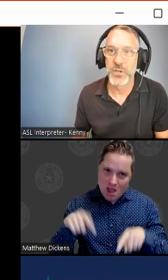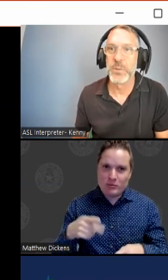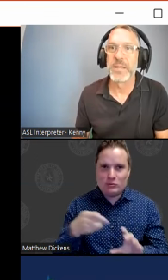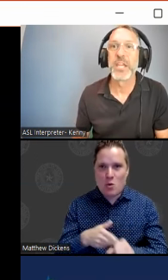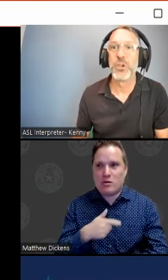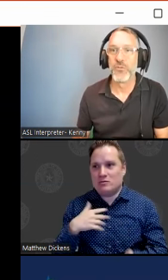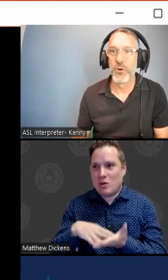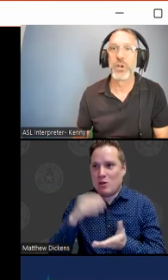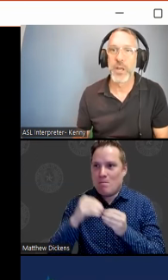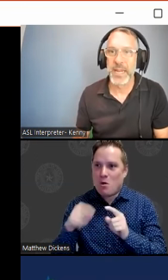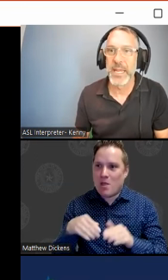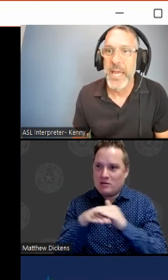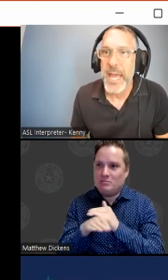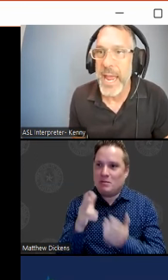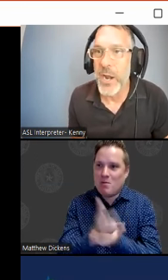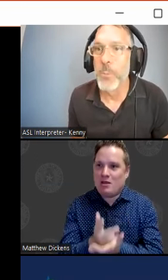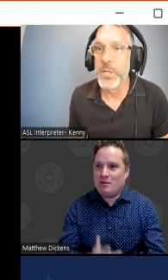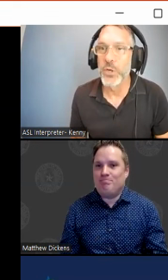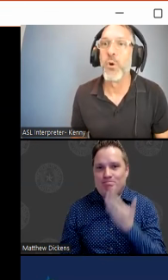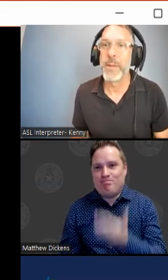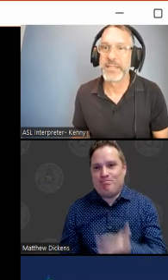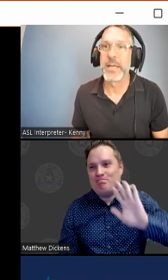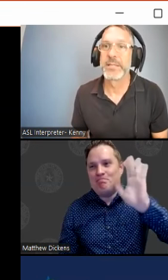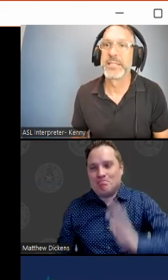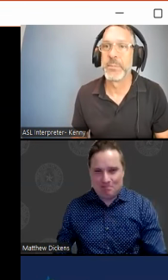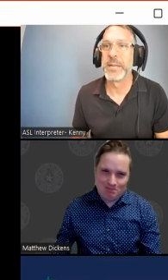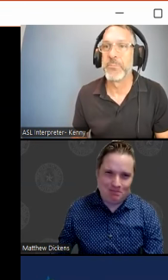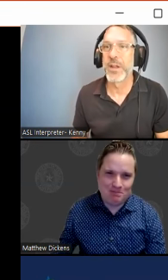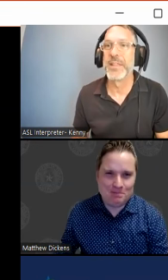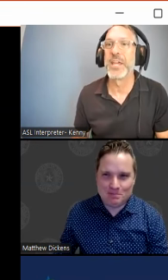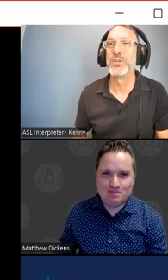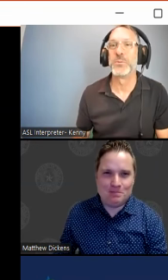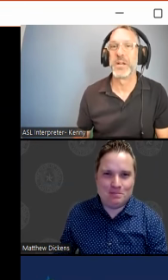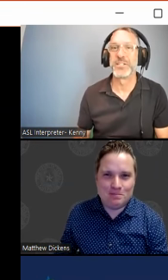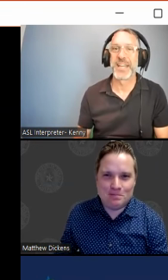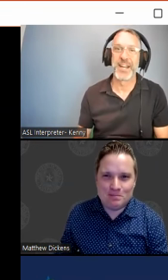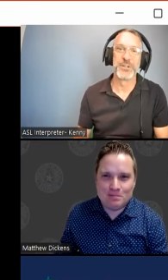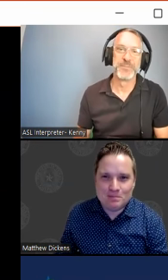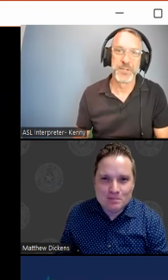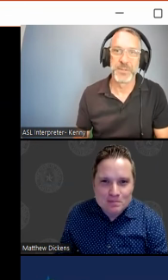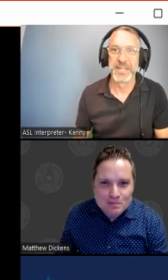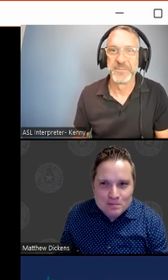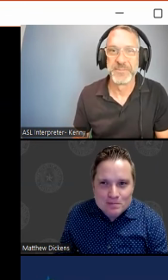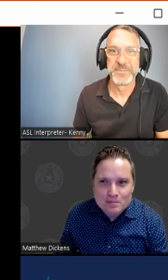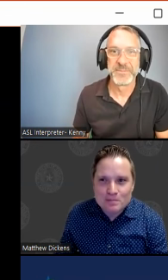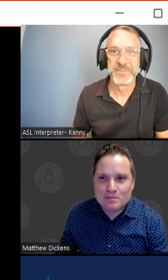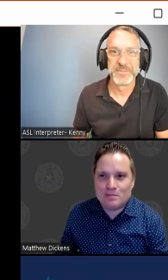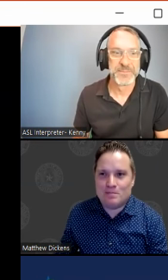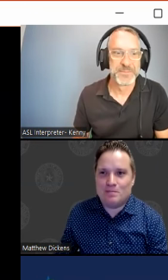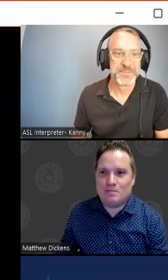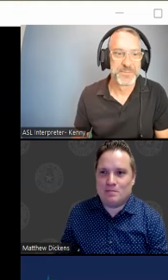minutes too. But thank you for coming and I hope you learn more about accessibility parking. Thank you so much. Take care. Goodbye.